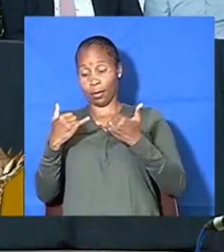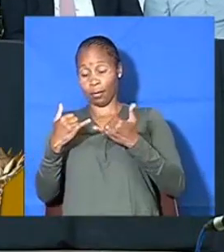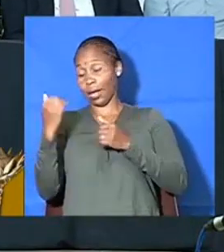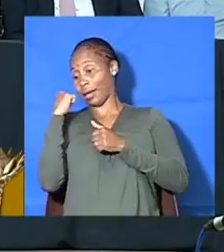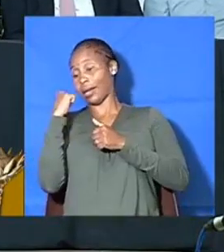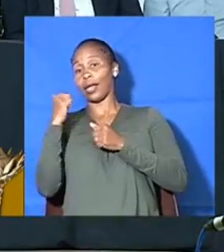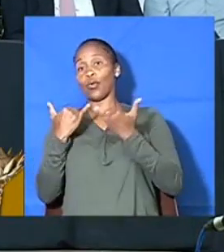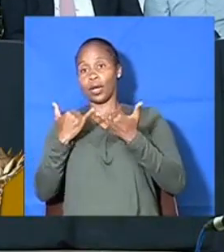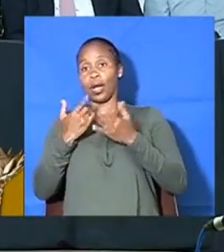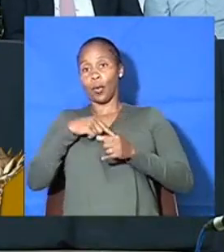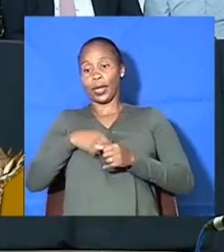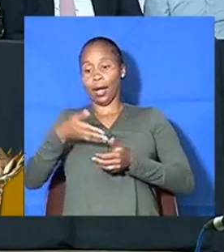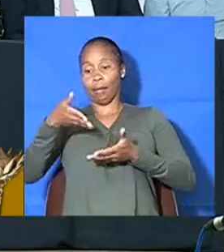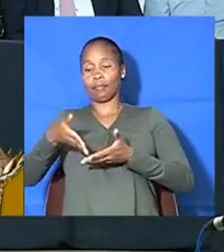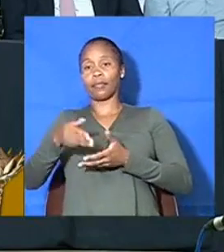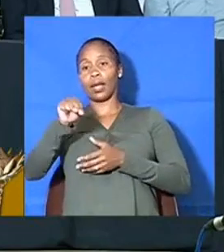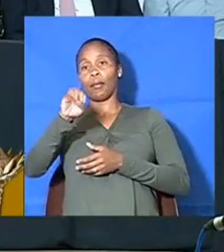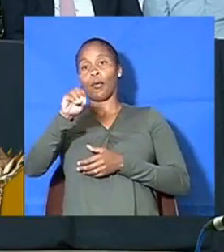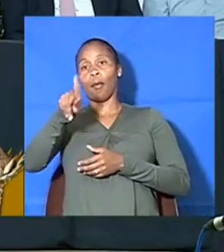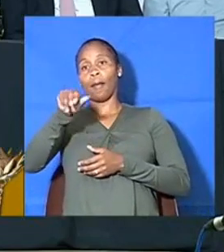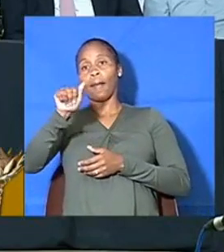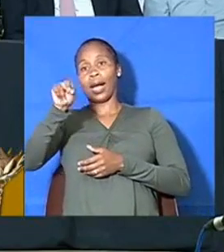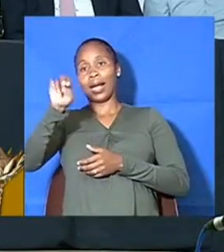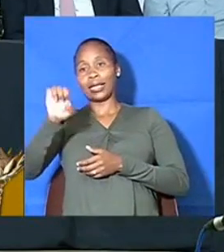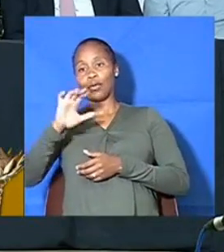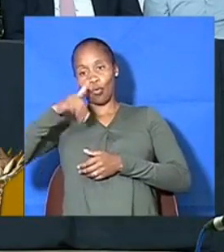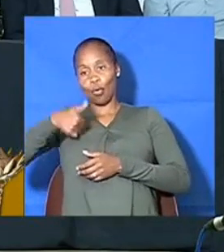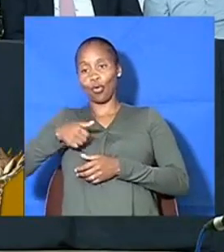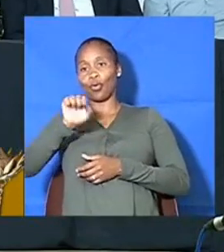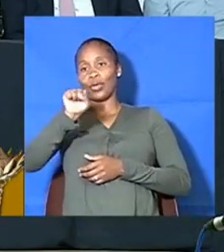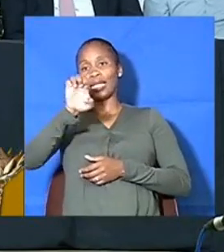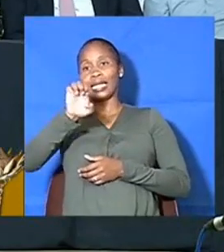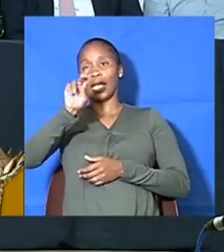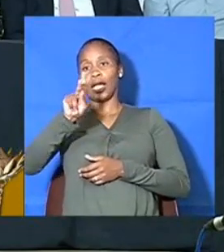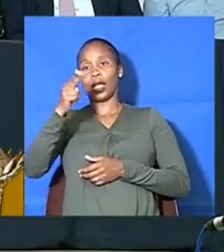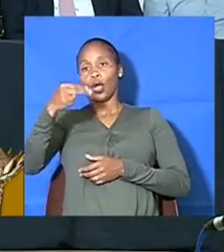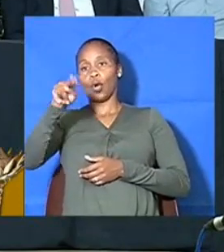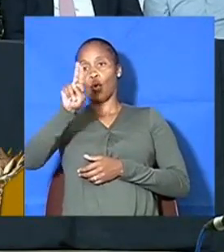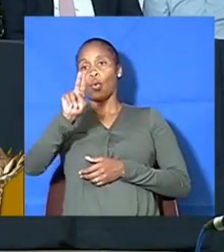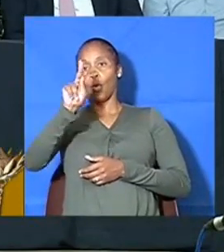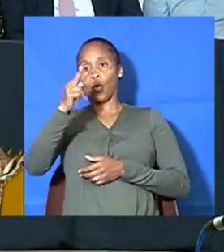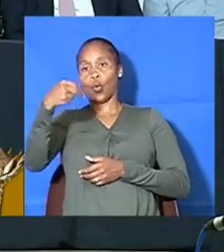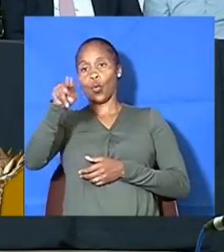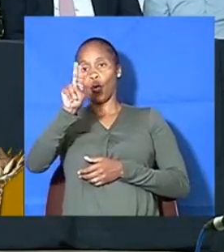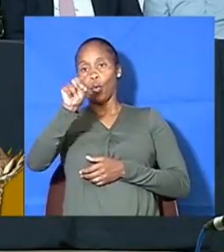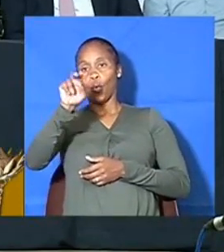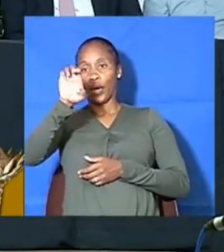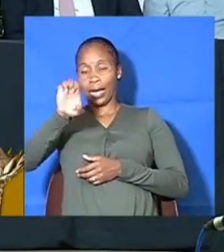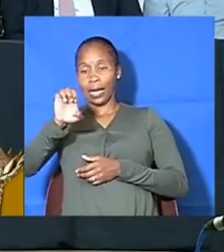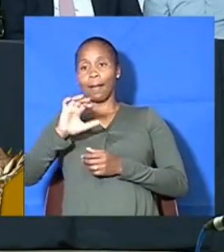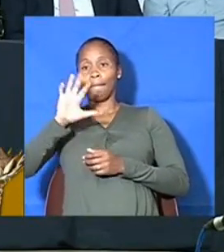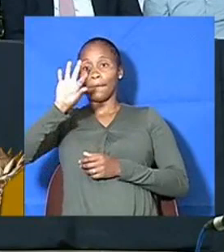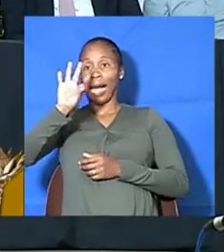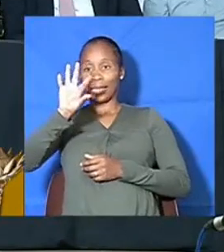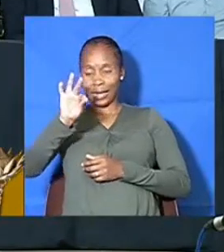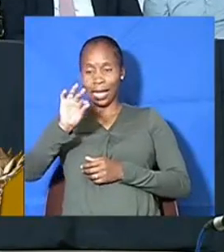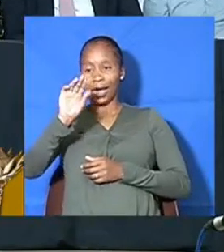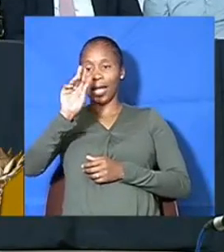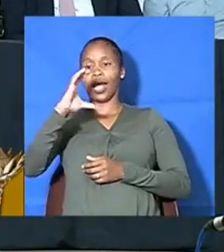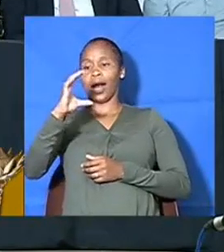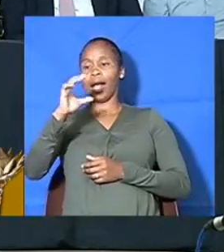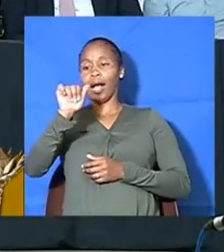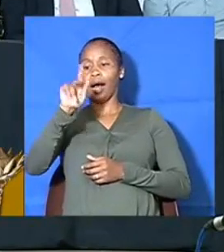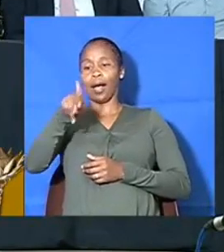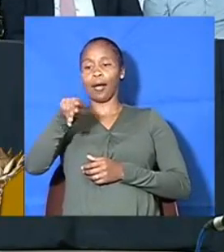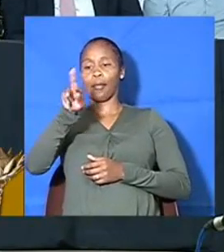introduce and bring to this meeting an attention to us that there are some other officials who are here